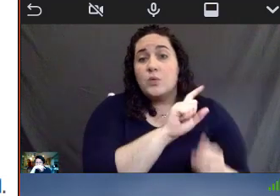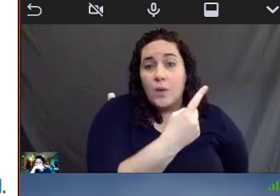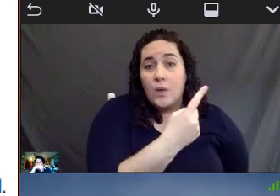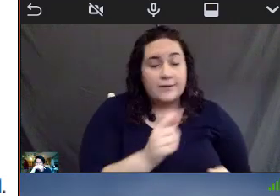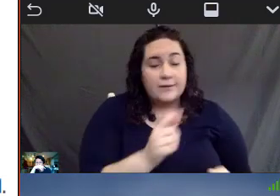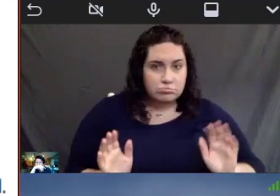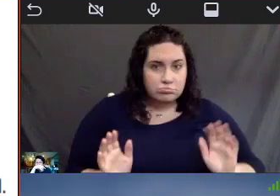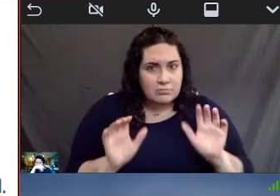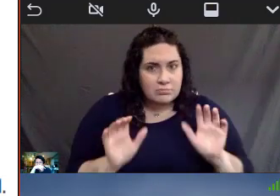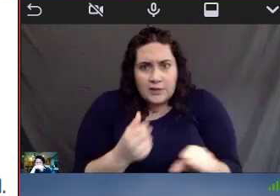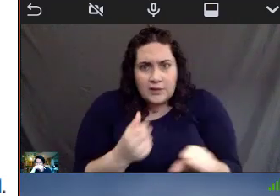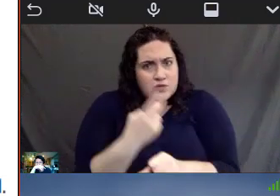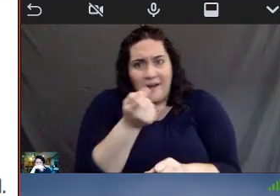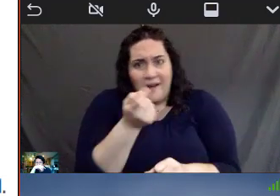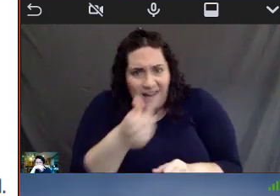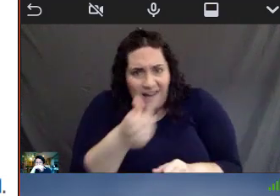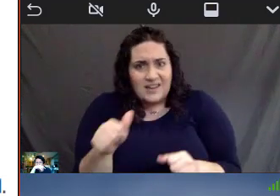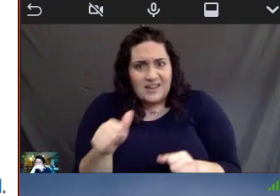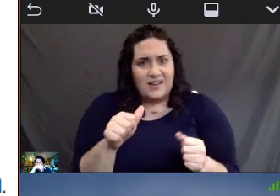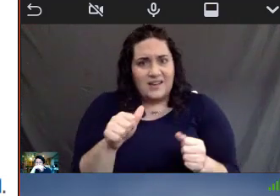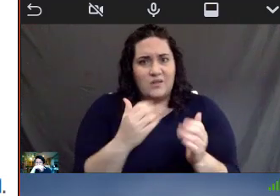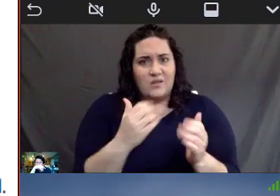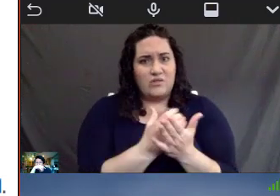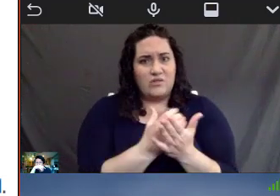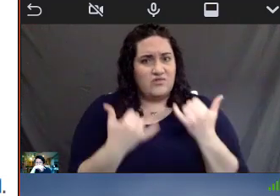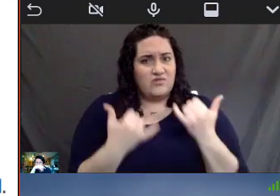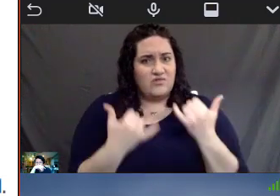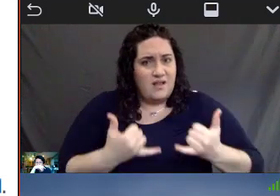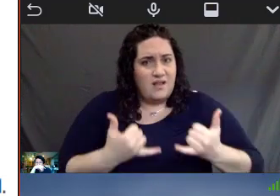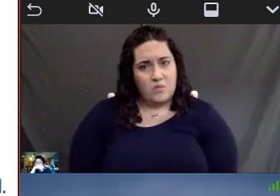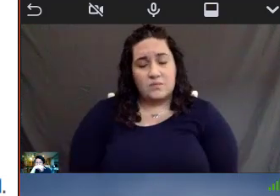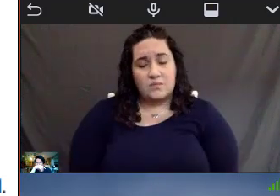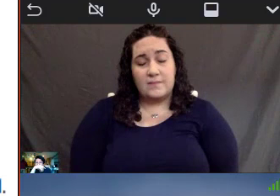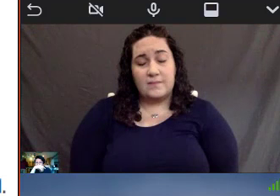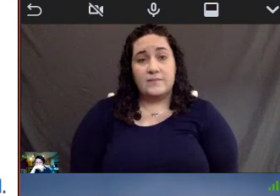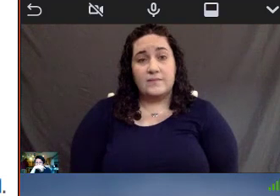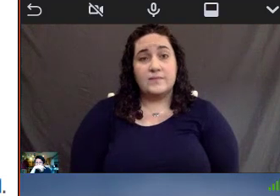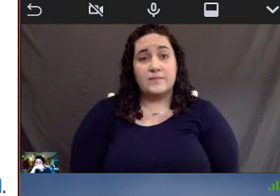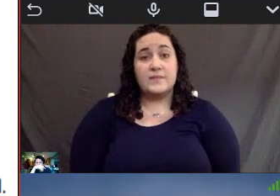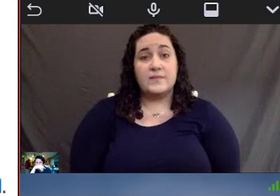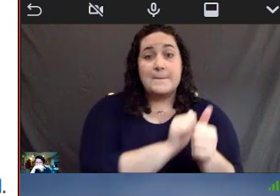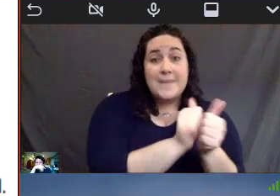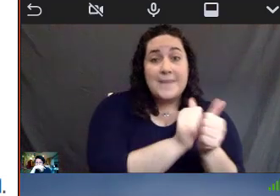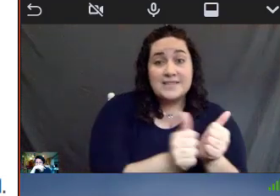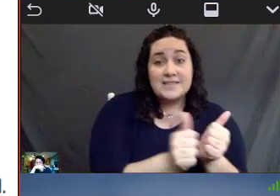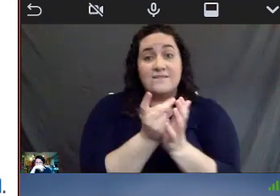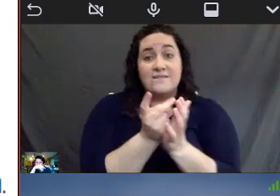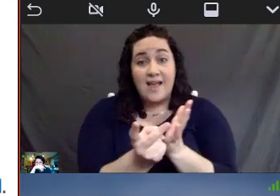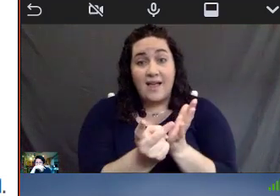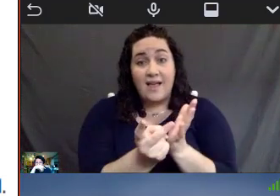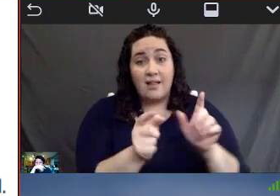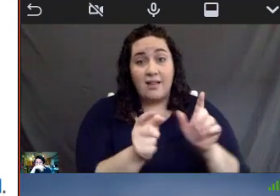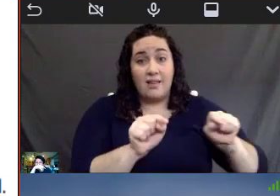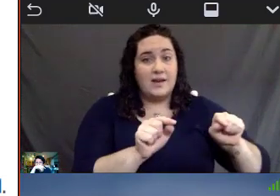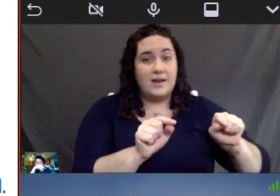Courses graded with satisfactory pass or no pass will not impact term or cumulative